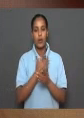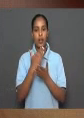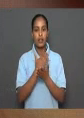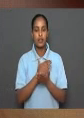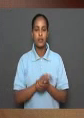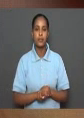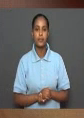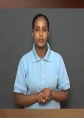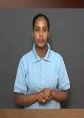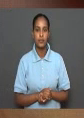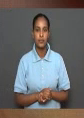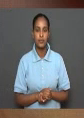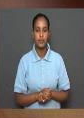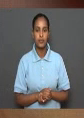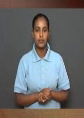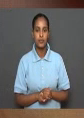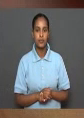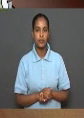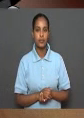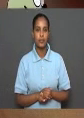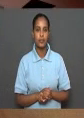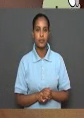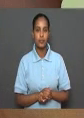Let's get back to our lesson.